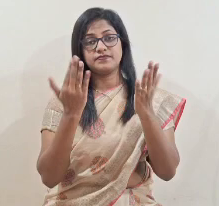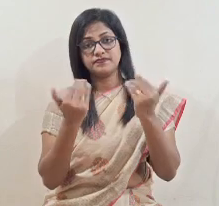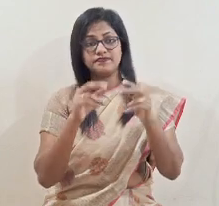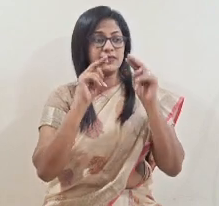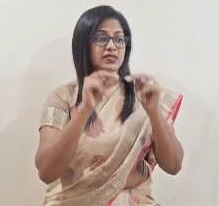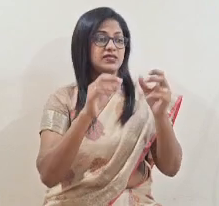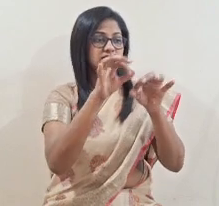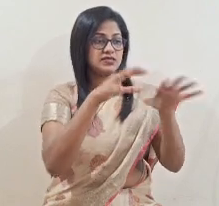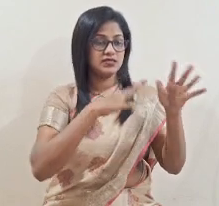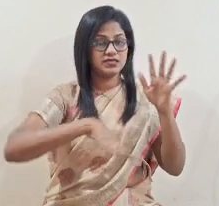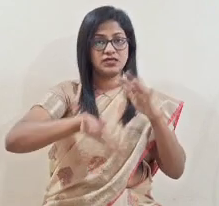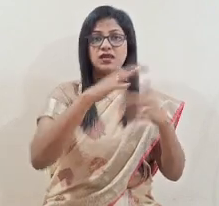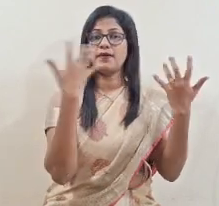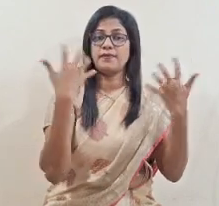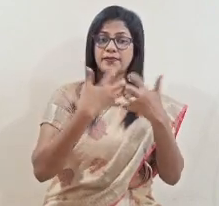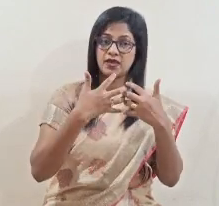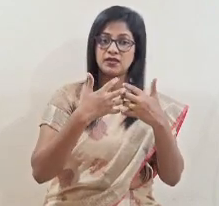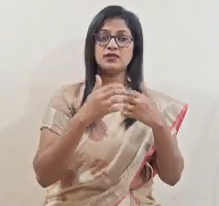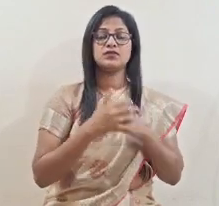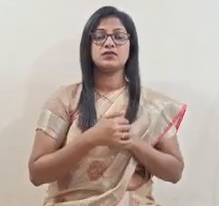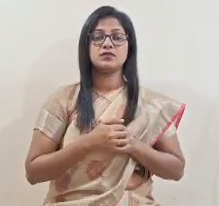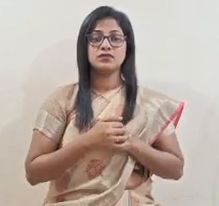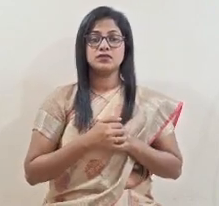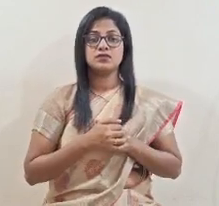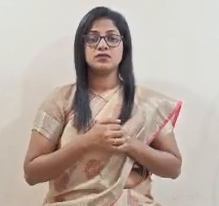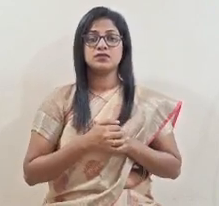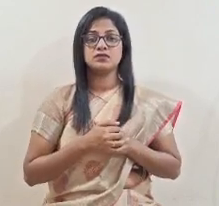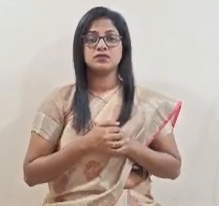need of the city and as per um,